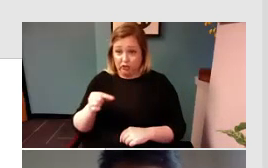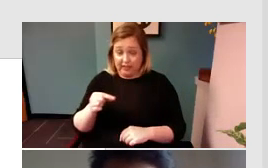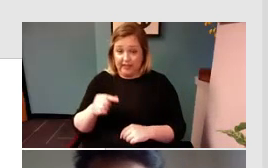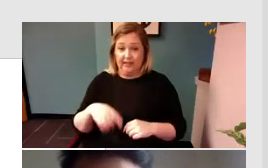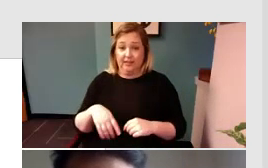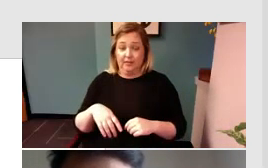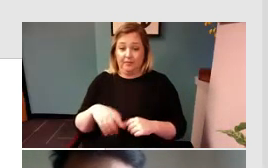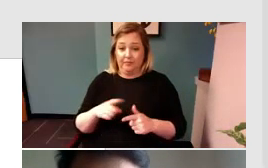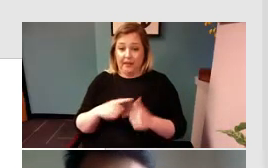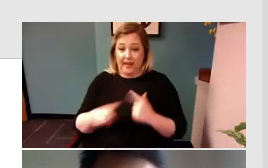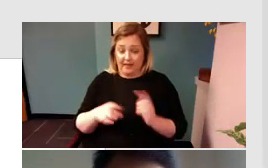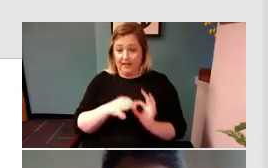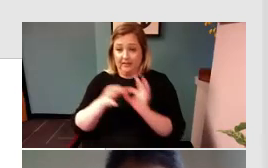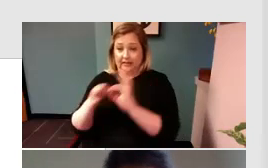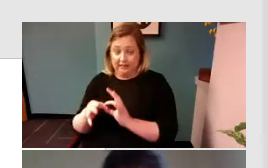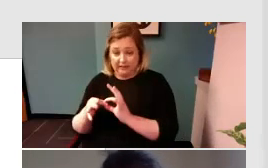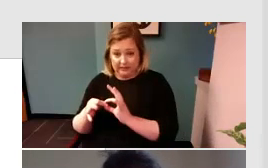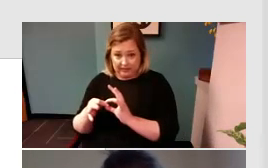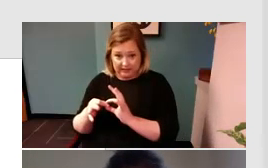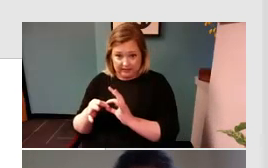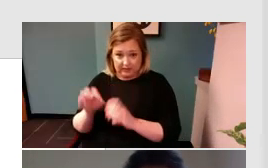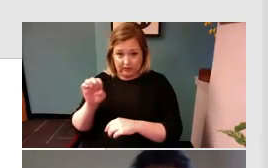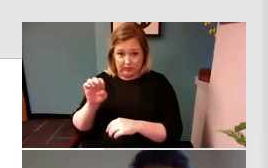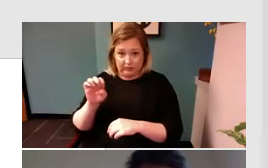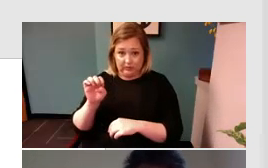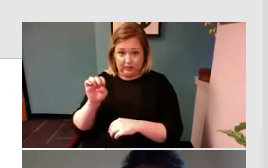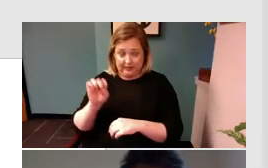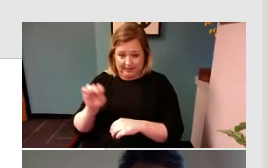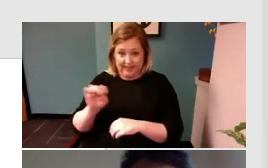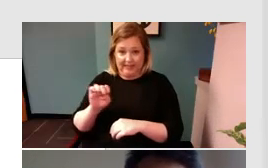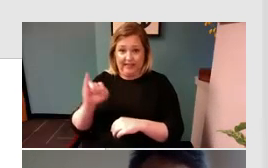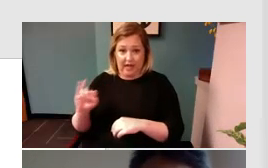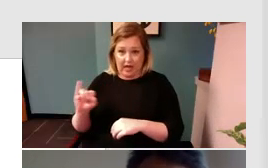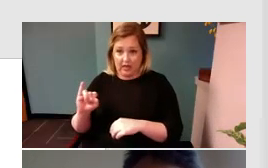I, right? Sorry, A and I, right? So the